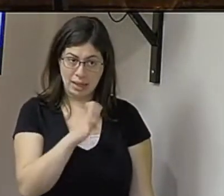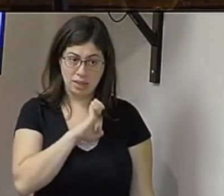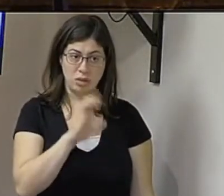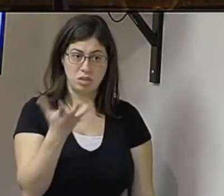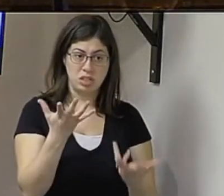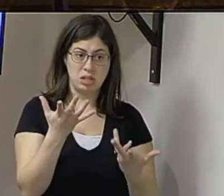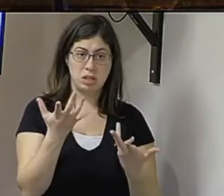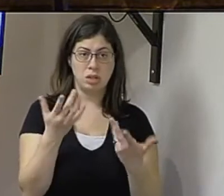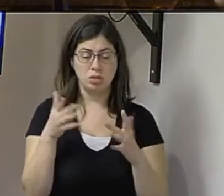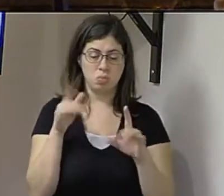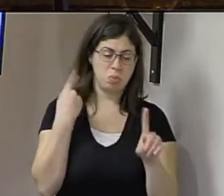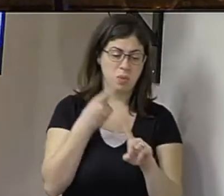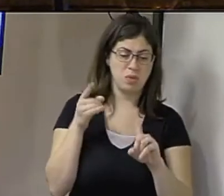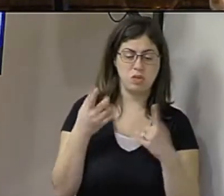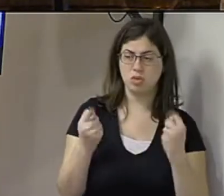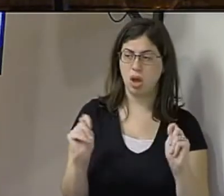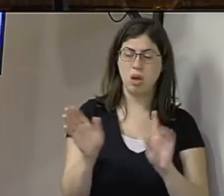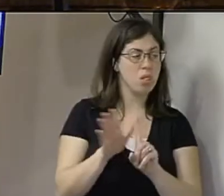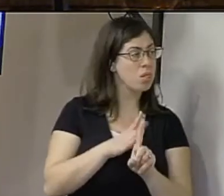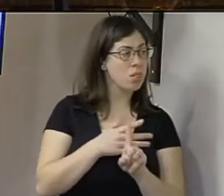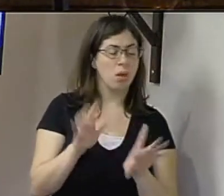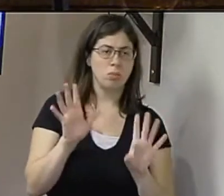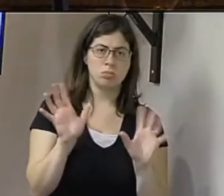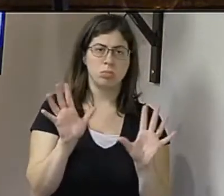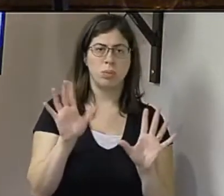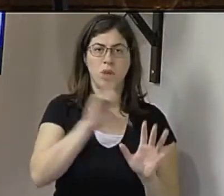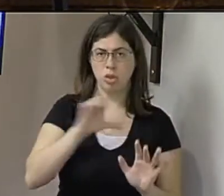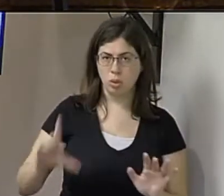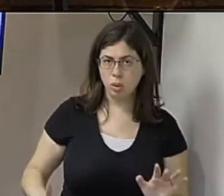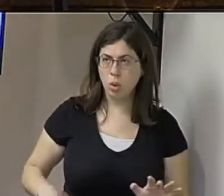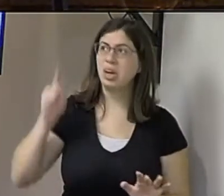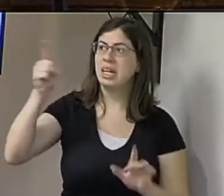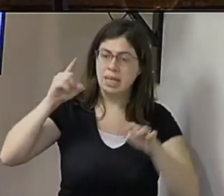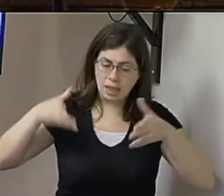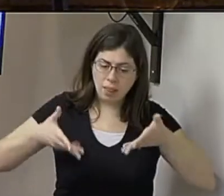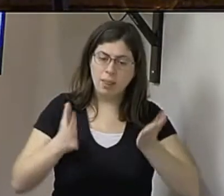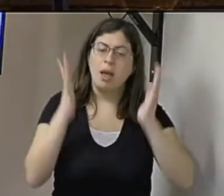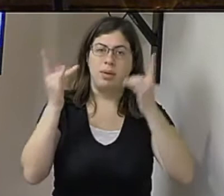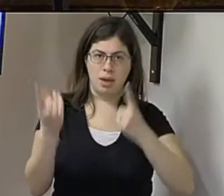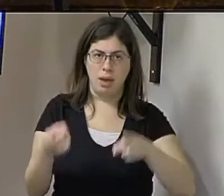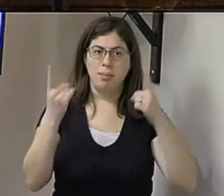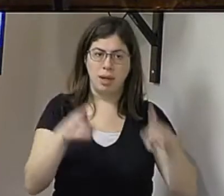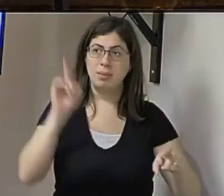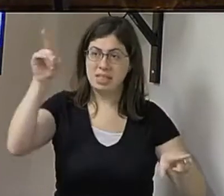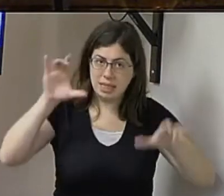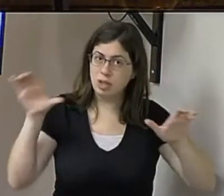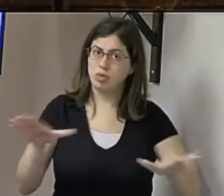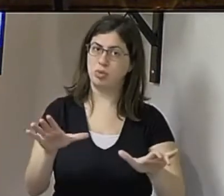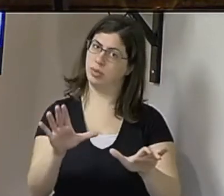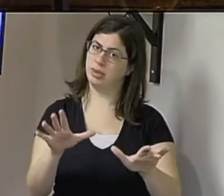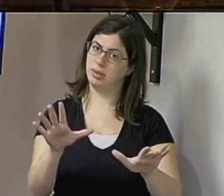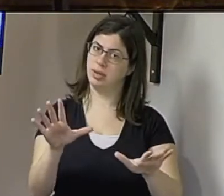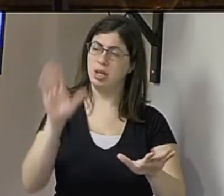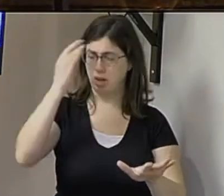because she's maneuvering or trying to do anything particular, but because the Lord is making this path for her, because the Lord is going to do what he wants to do. The Lord knows